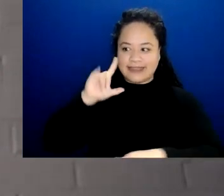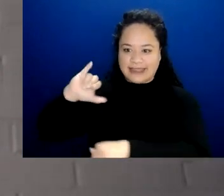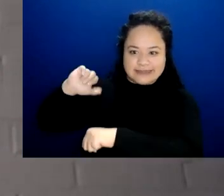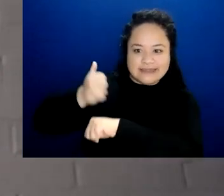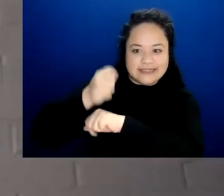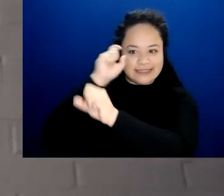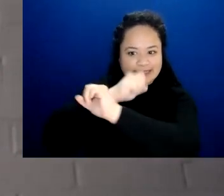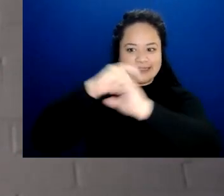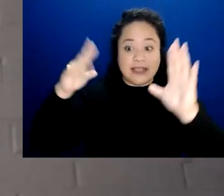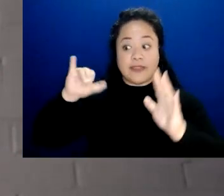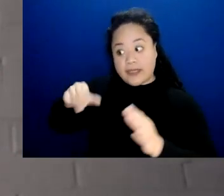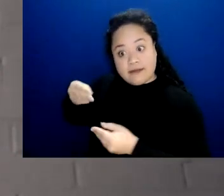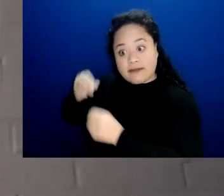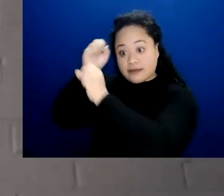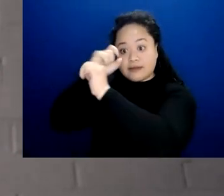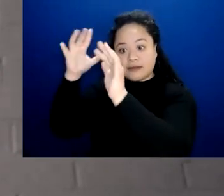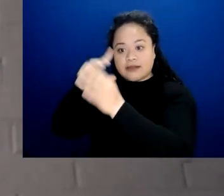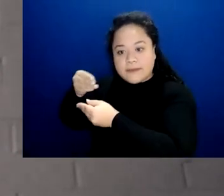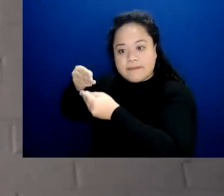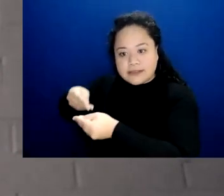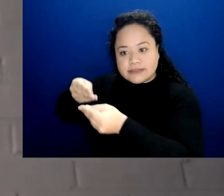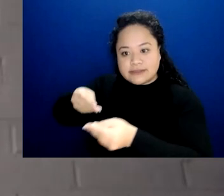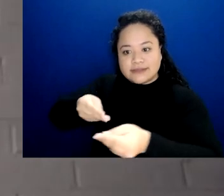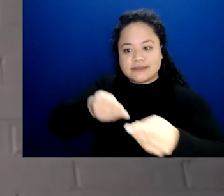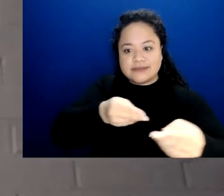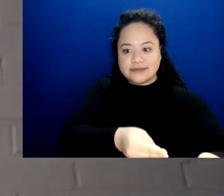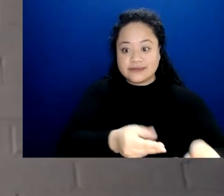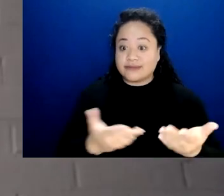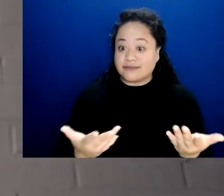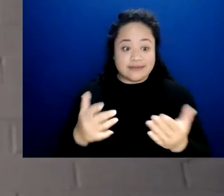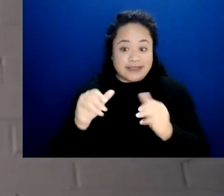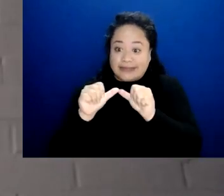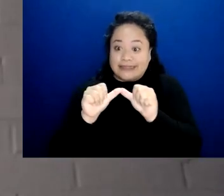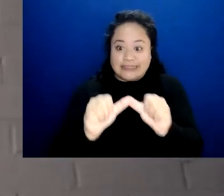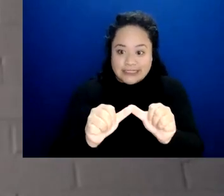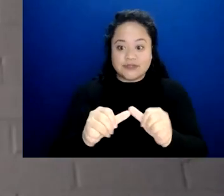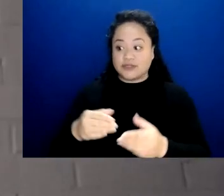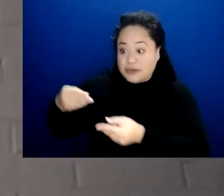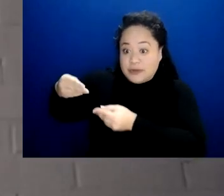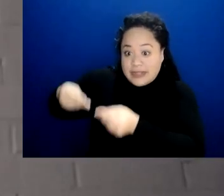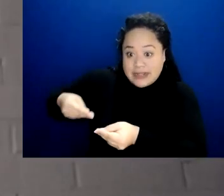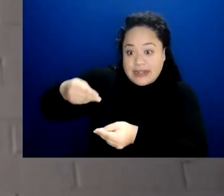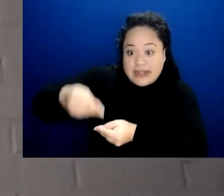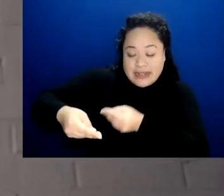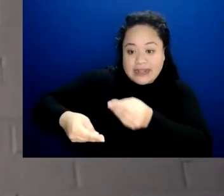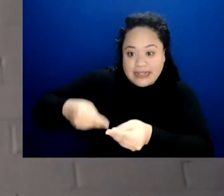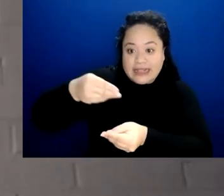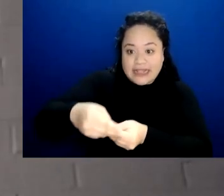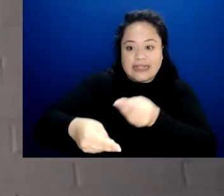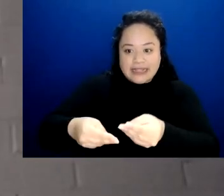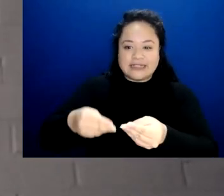on and passed on and passed on. And then, you know, it just keeps continuously getting reinforced. And, you know, when